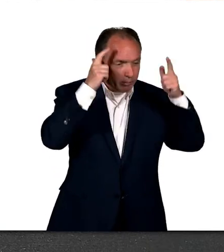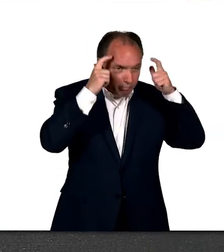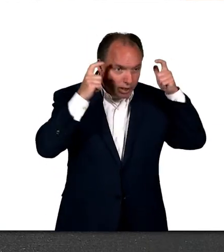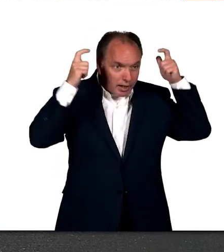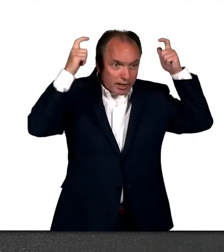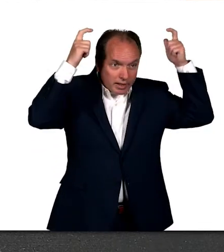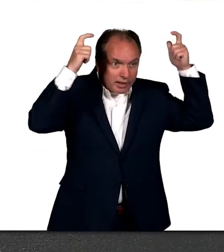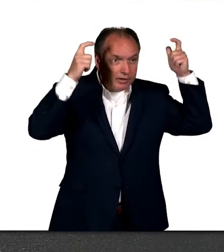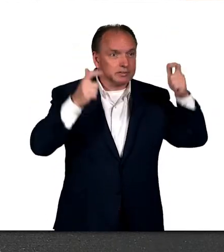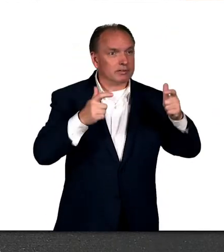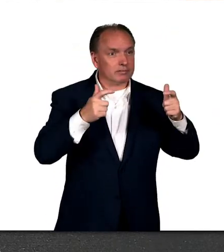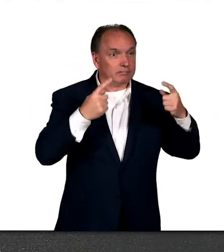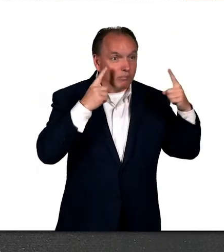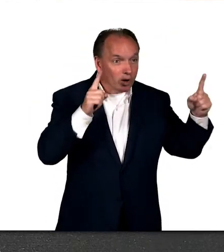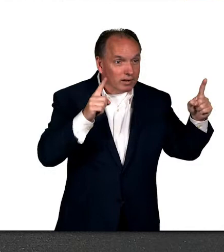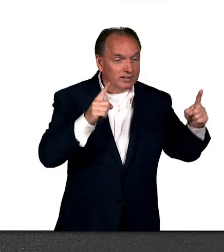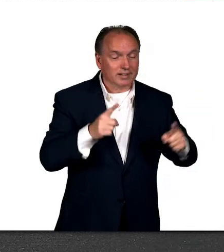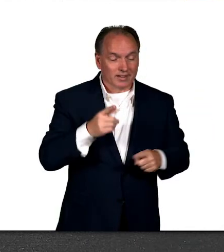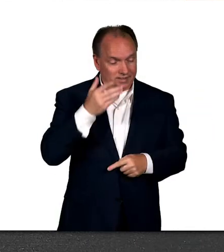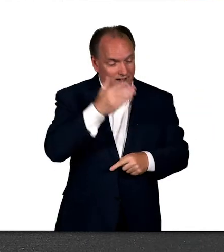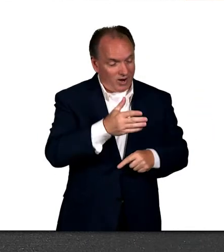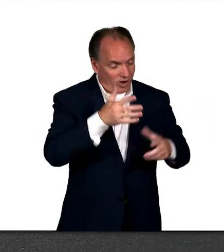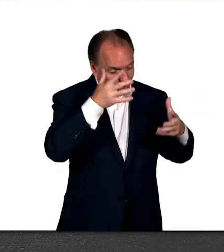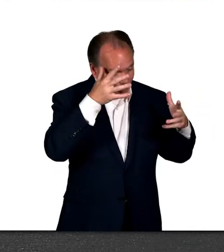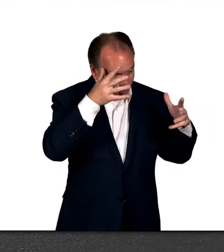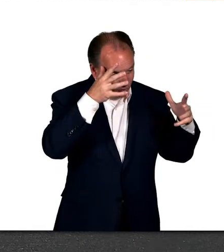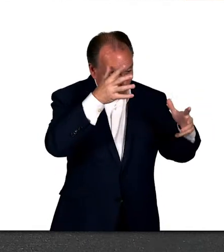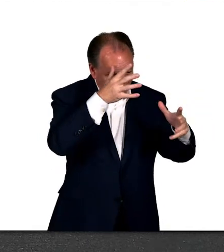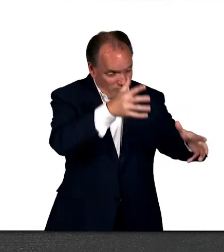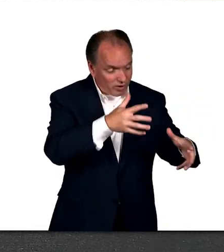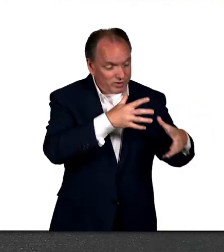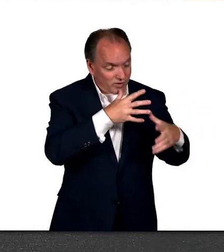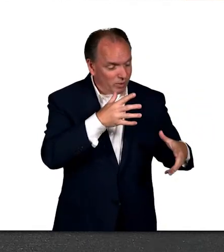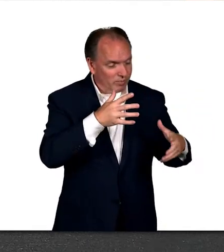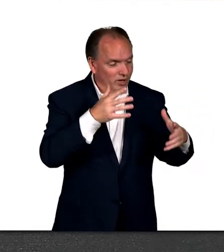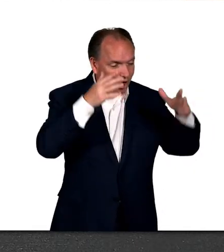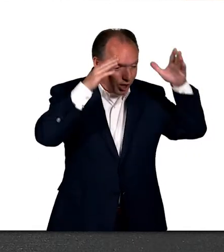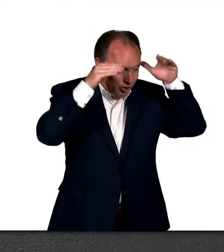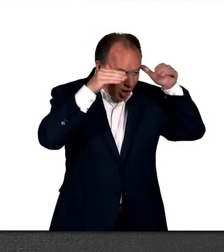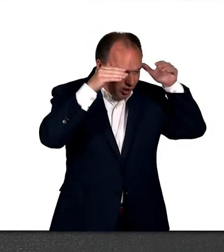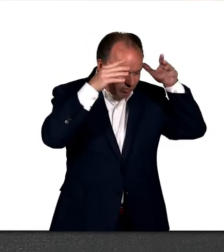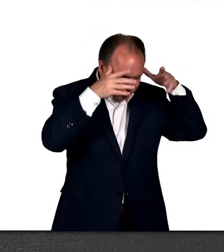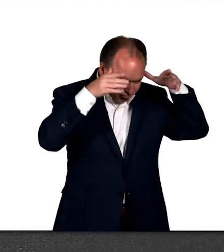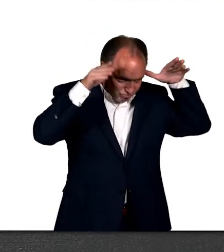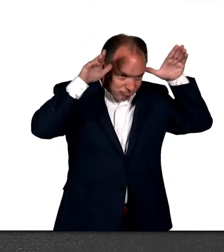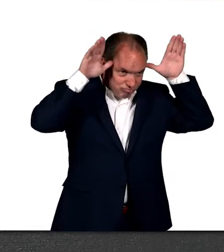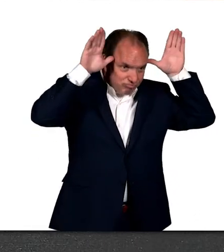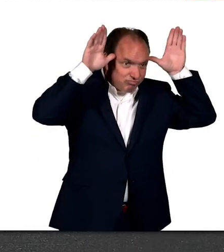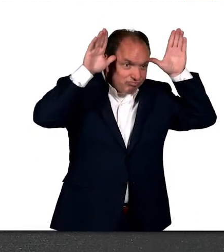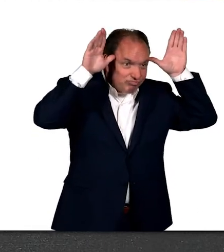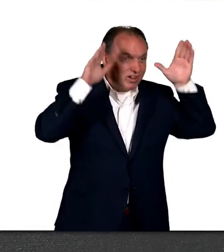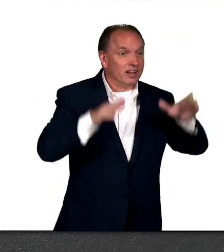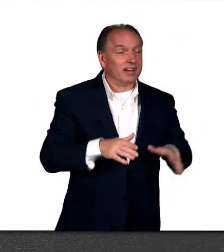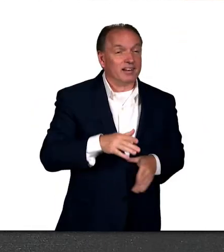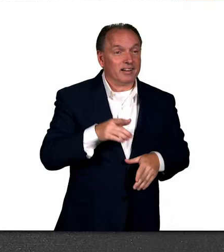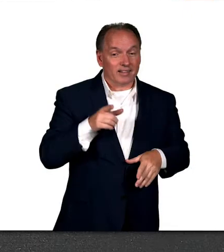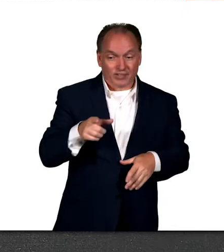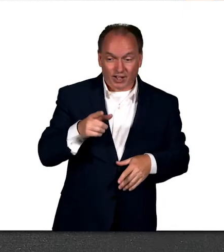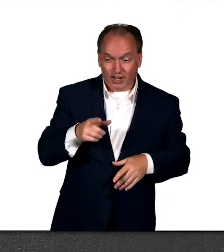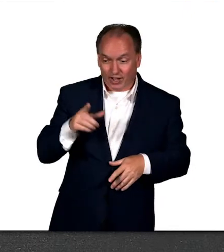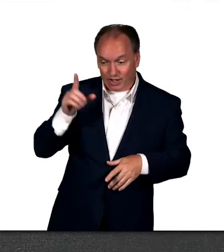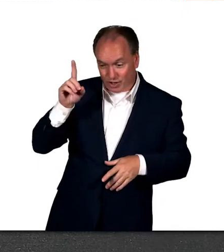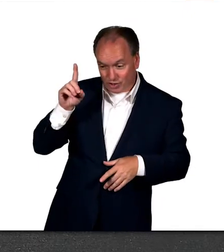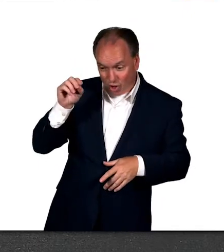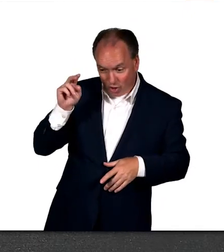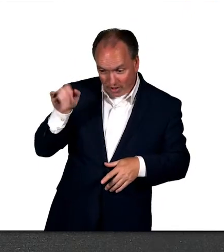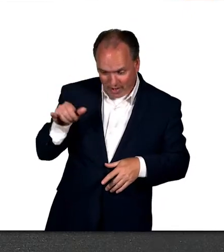ears. That works, doesn't it? Down on Grandpa's farm there is a donkey with big ears. The